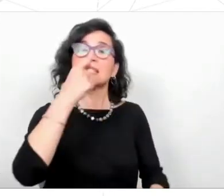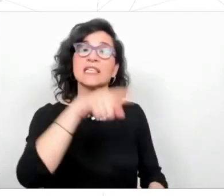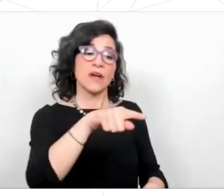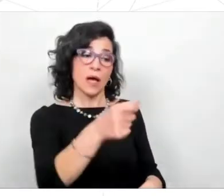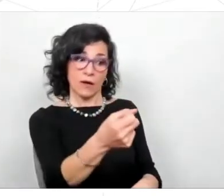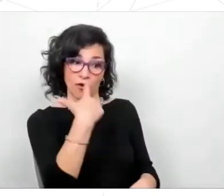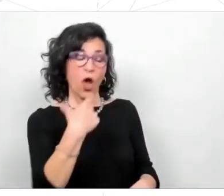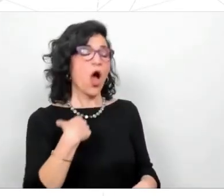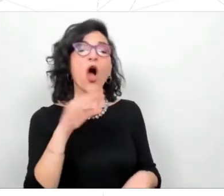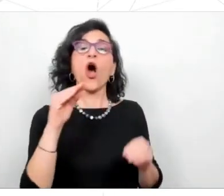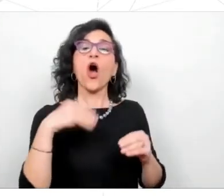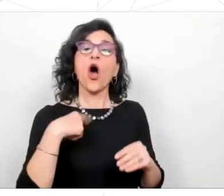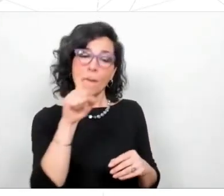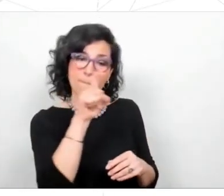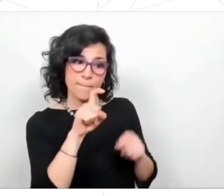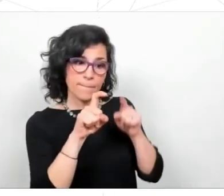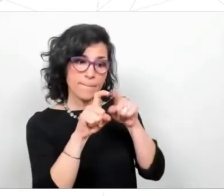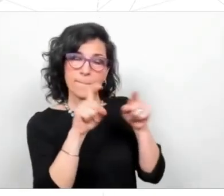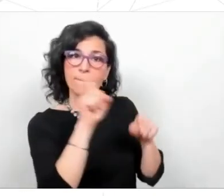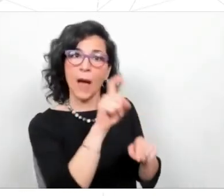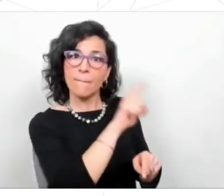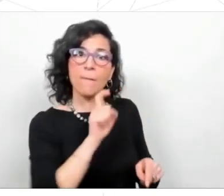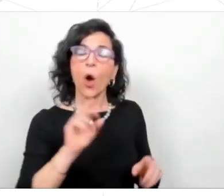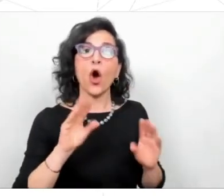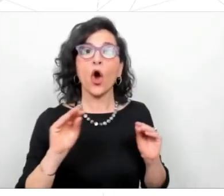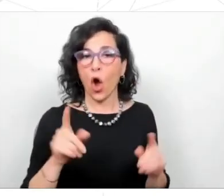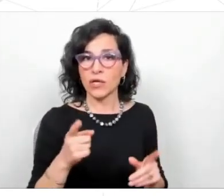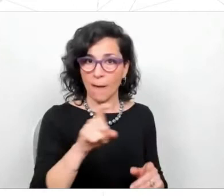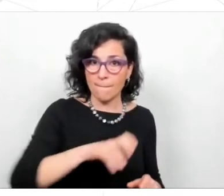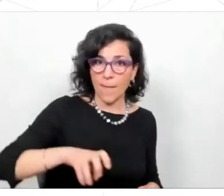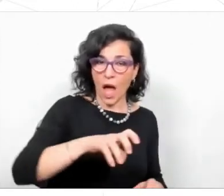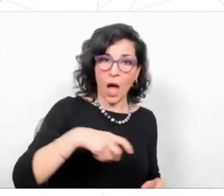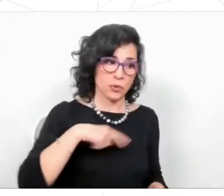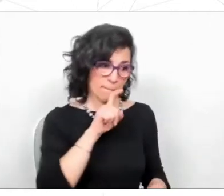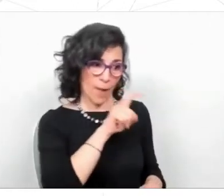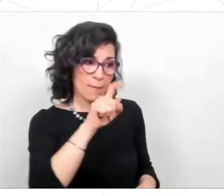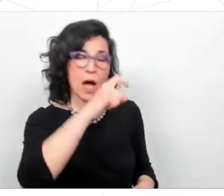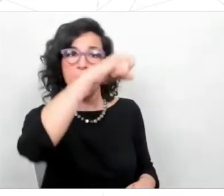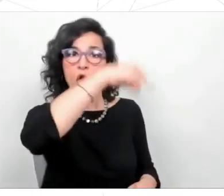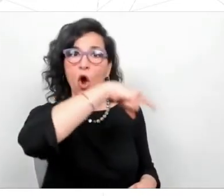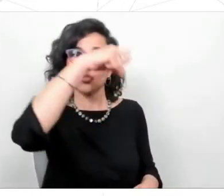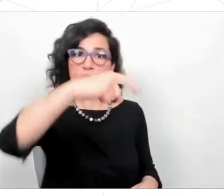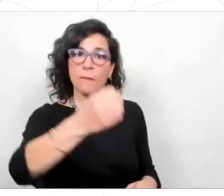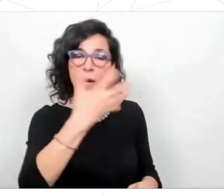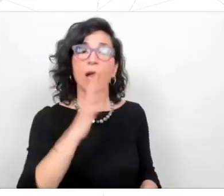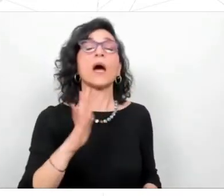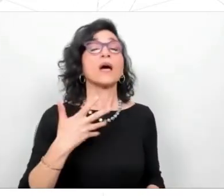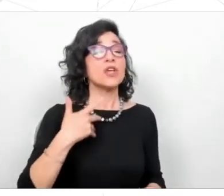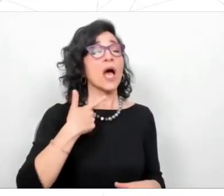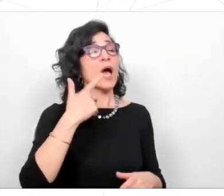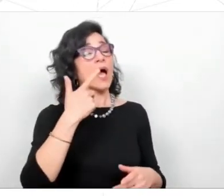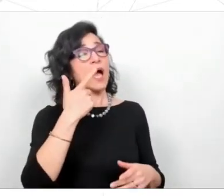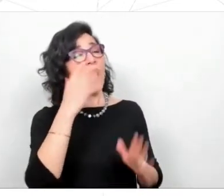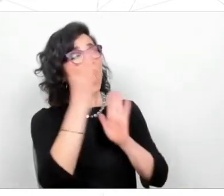Now, we talked a little bit about the negative, but there's some really wonderful features that have been in Windows for a long